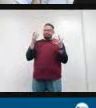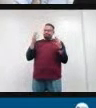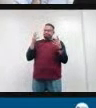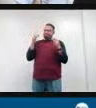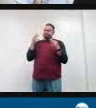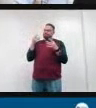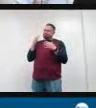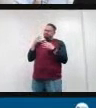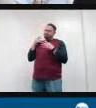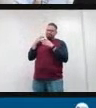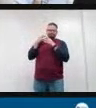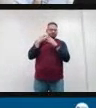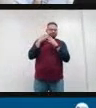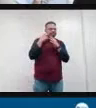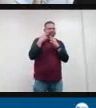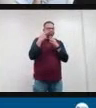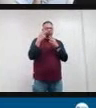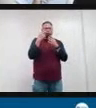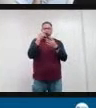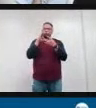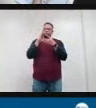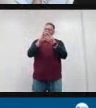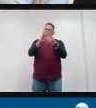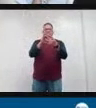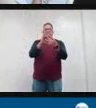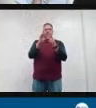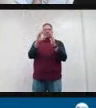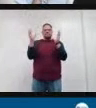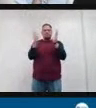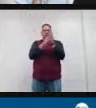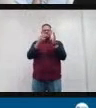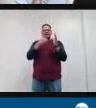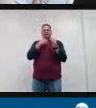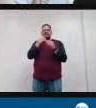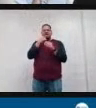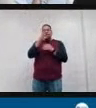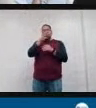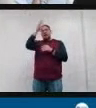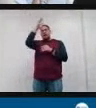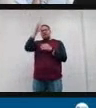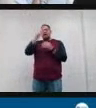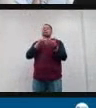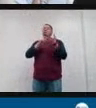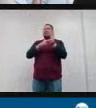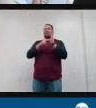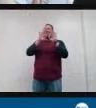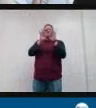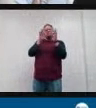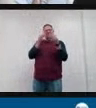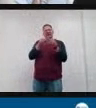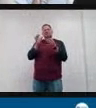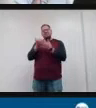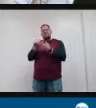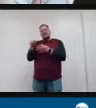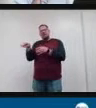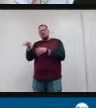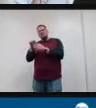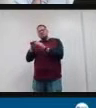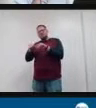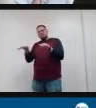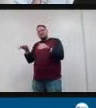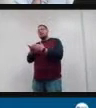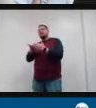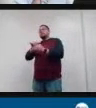that paragraph, parents, and when I say parents, I mean the families of those children, is very